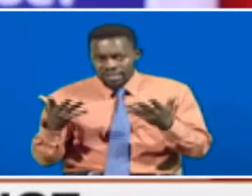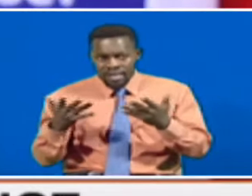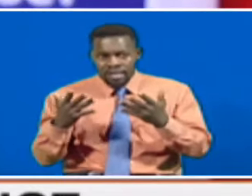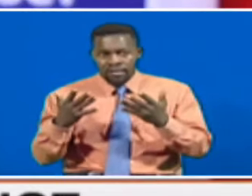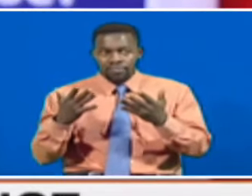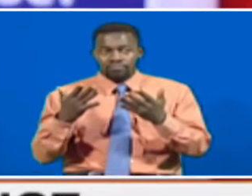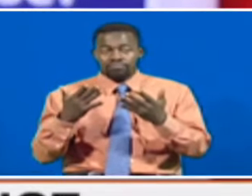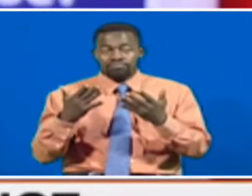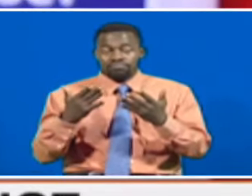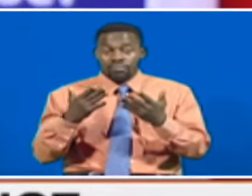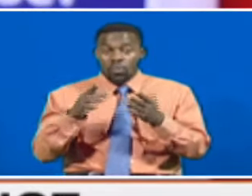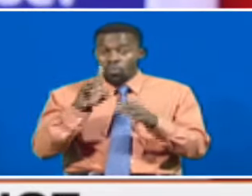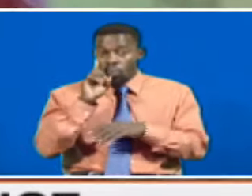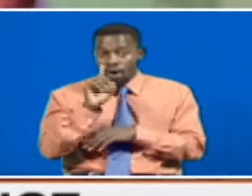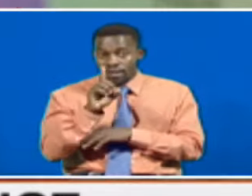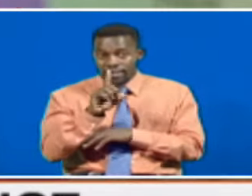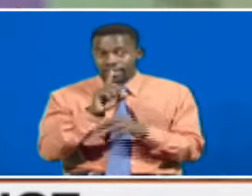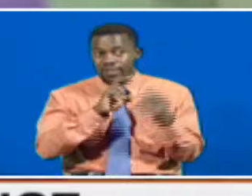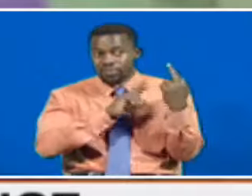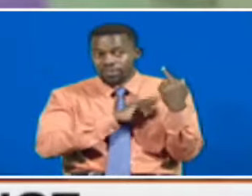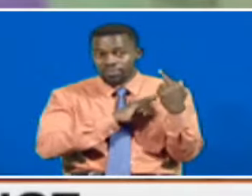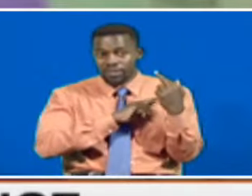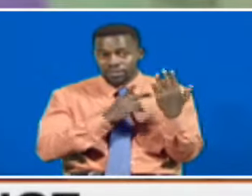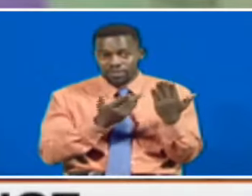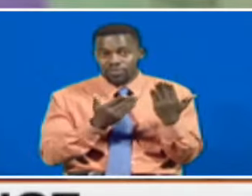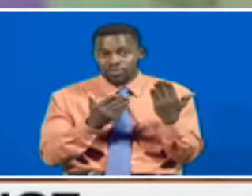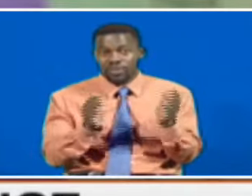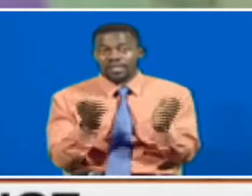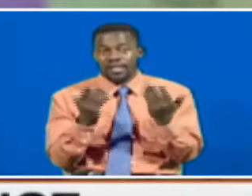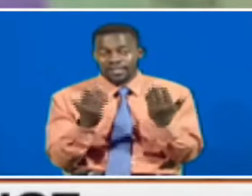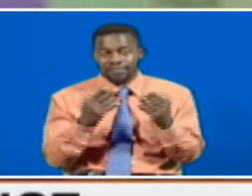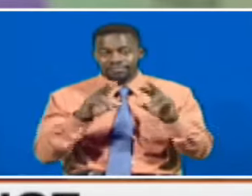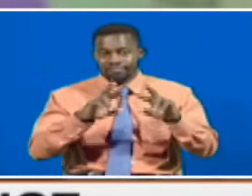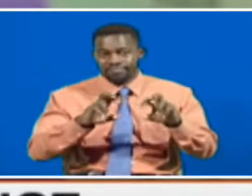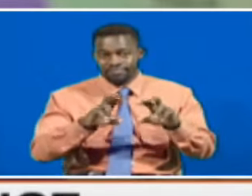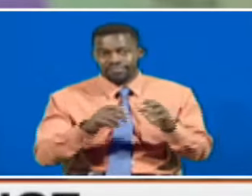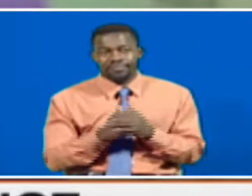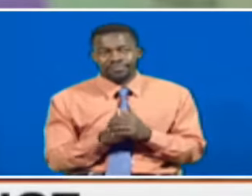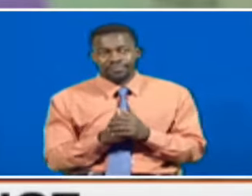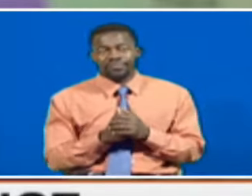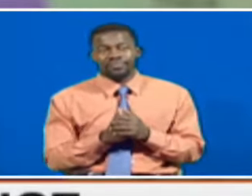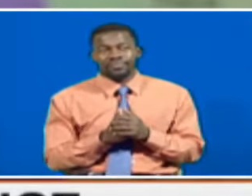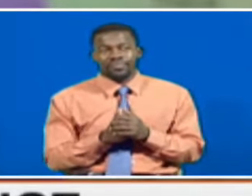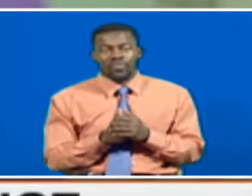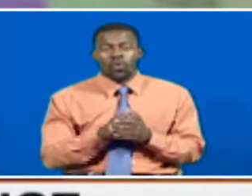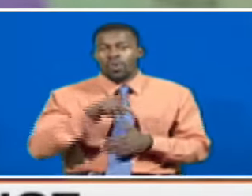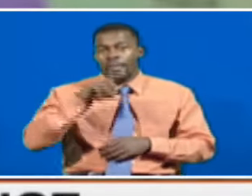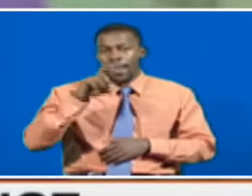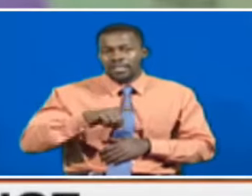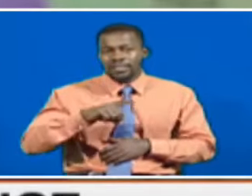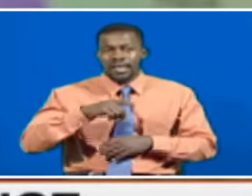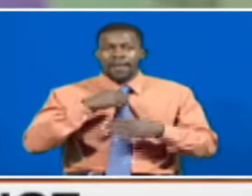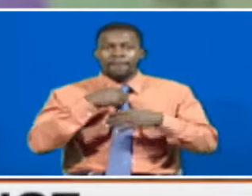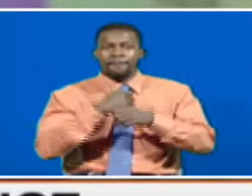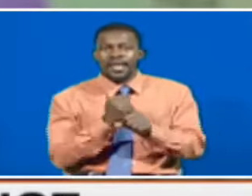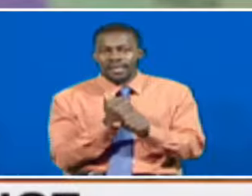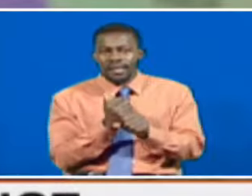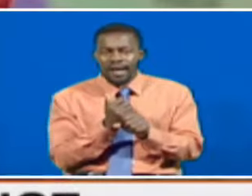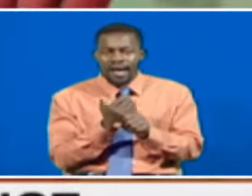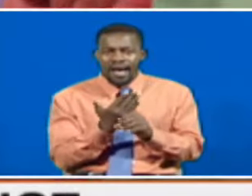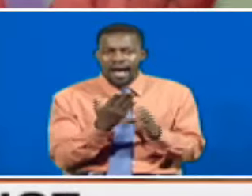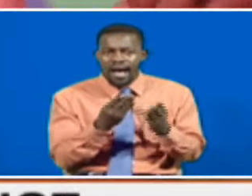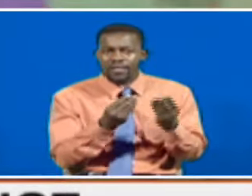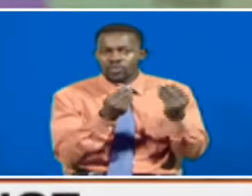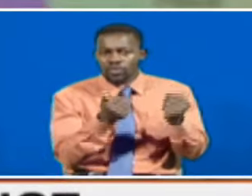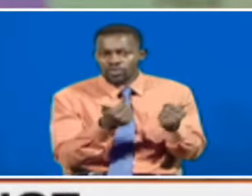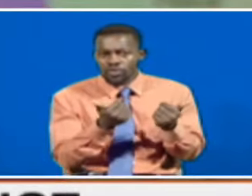to promote inventiveness. Students did a research and found a way on how to deal with